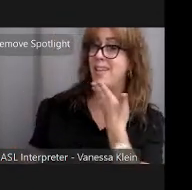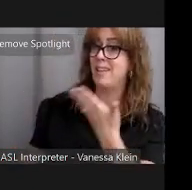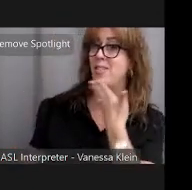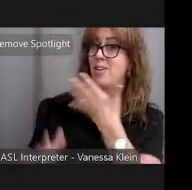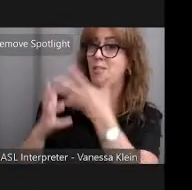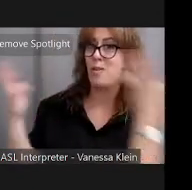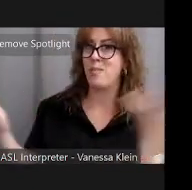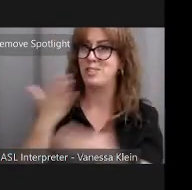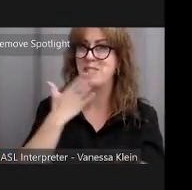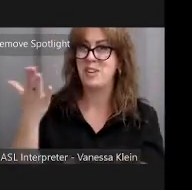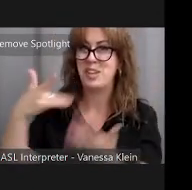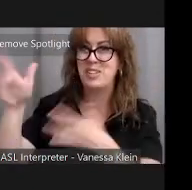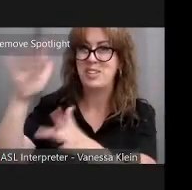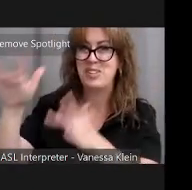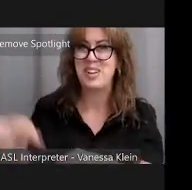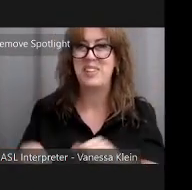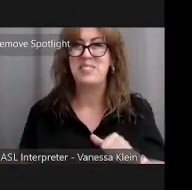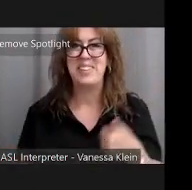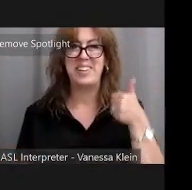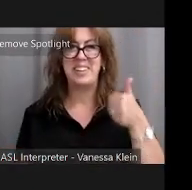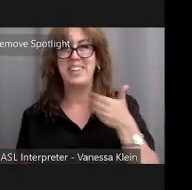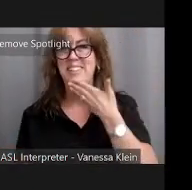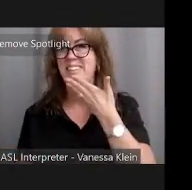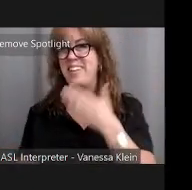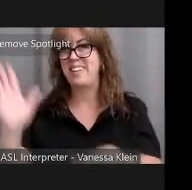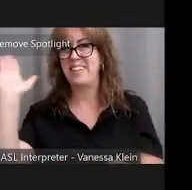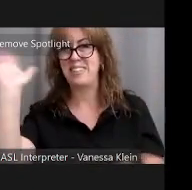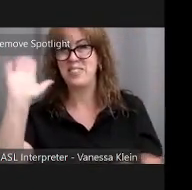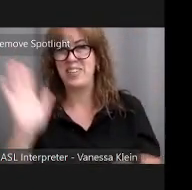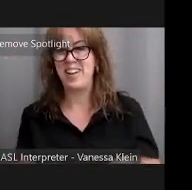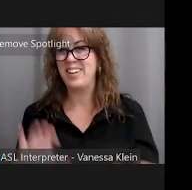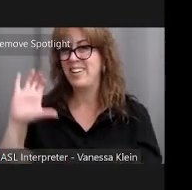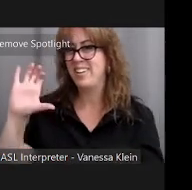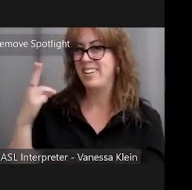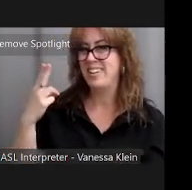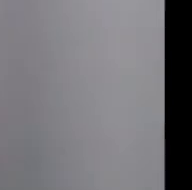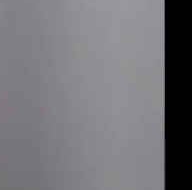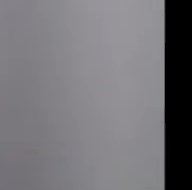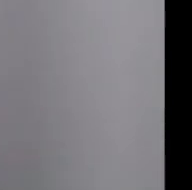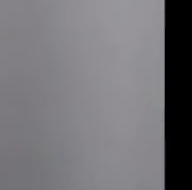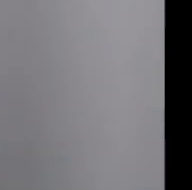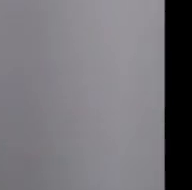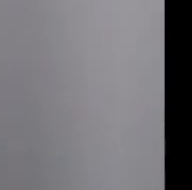trip. Bye. Bye. Thank you. Ciao. Ciao.